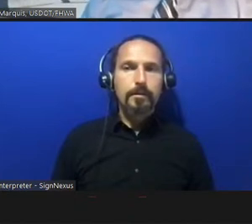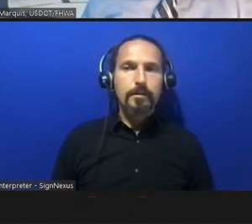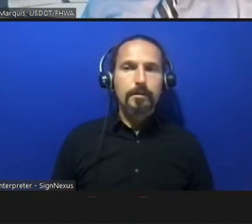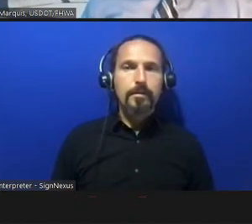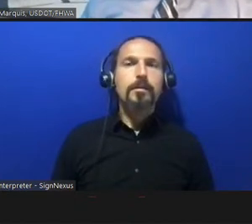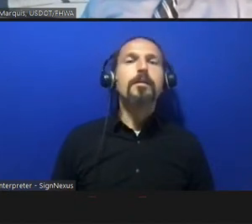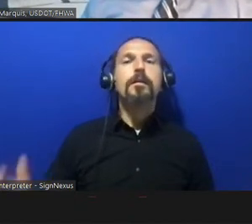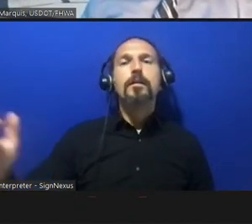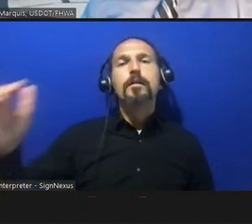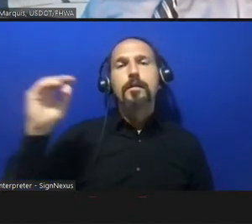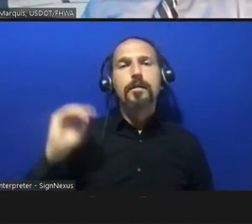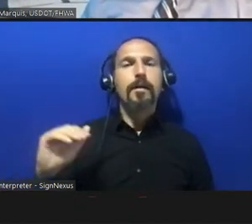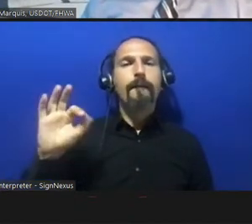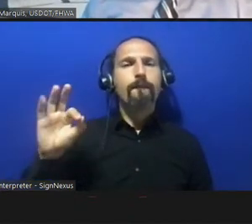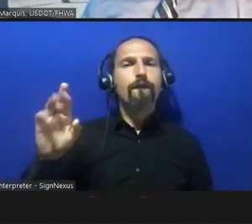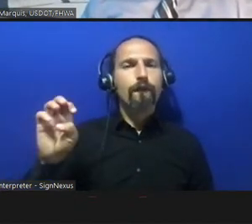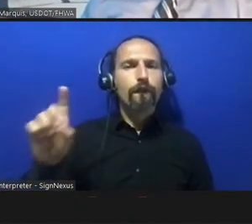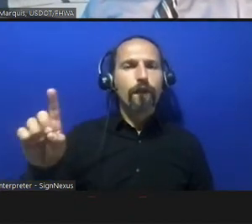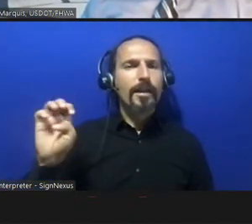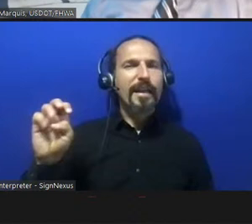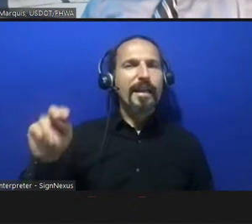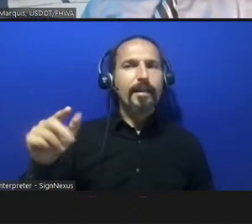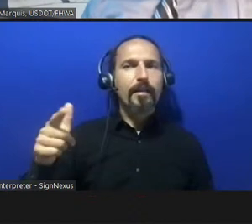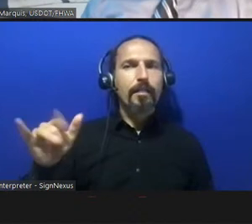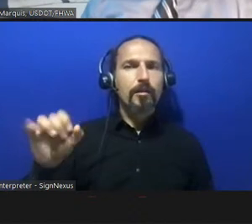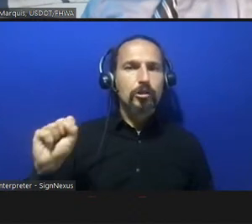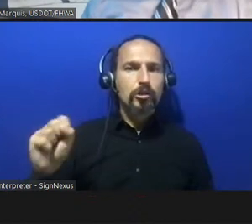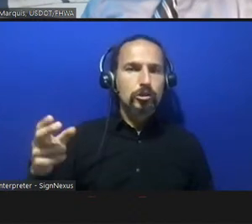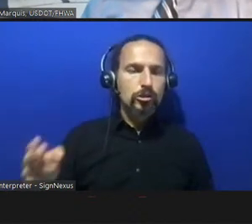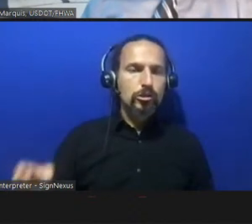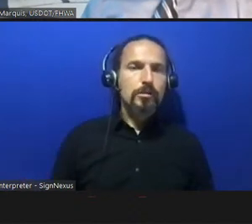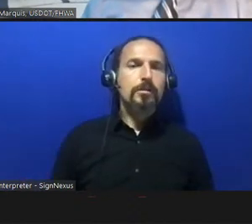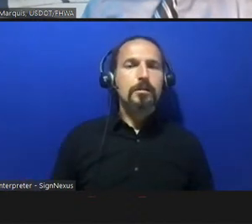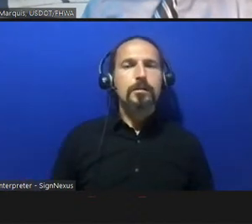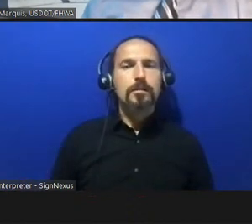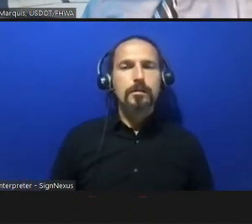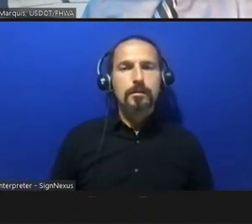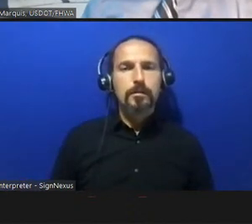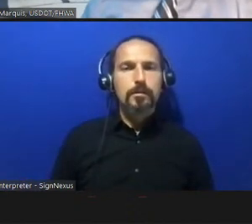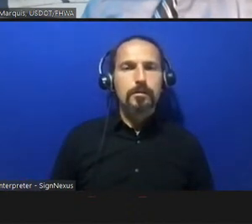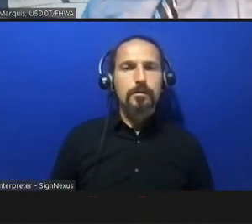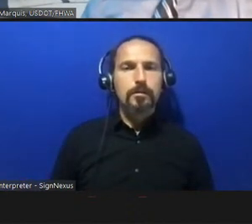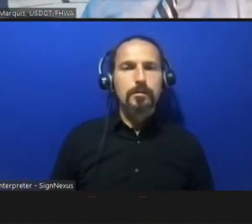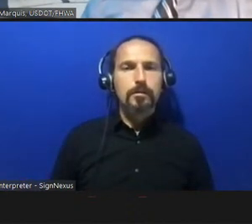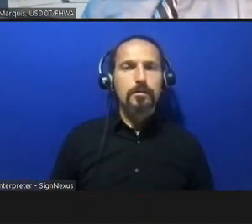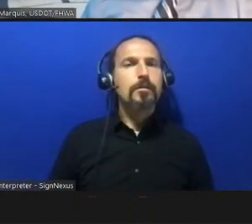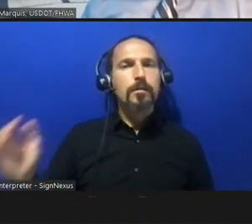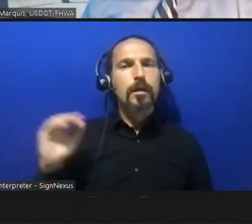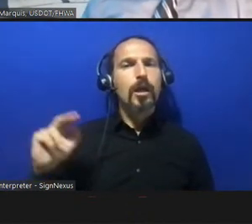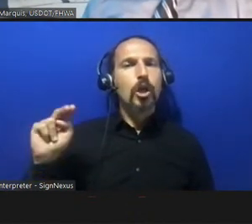our next speaker is fred english followed by nicole nurse